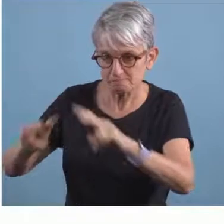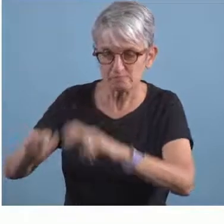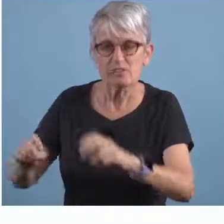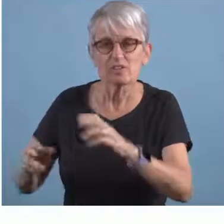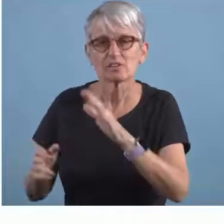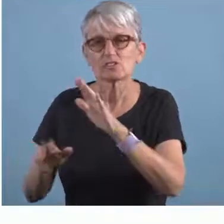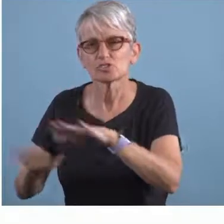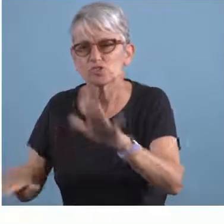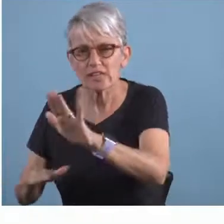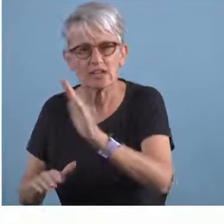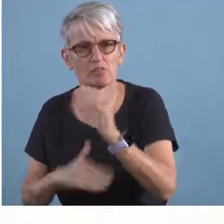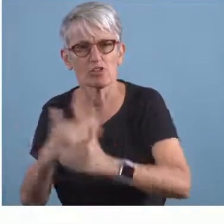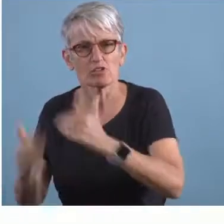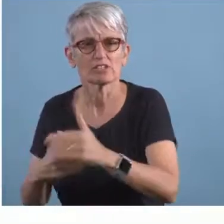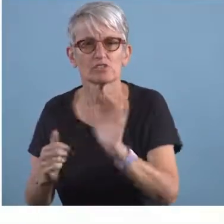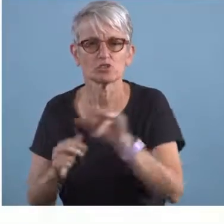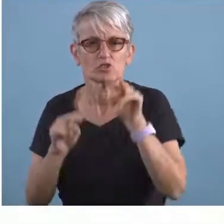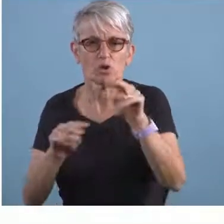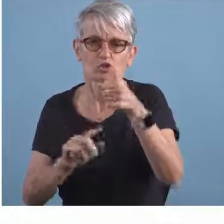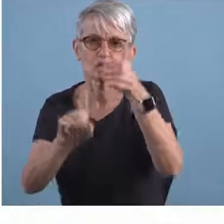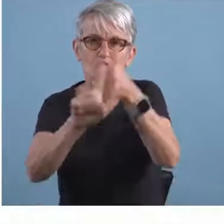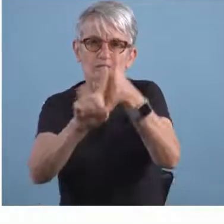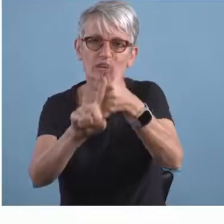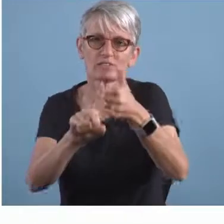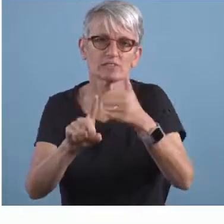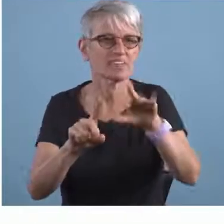and to watch yourself, and that's to the second point.